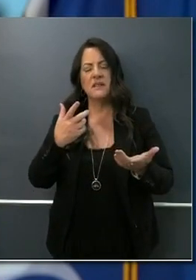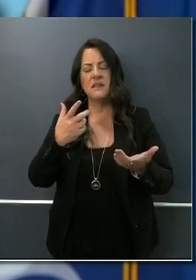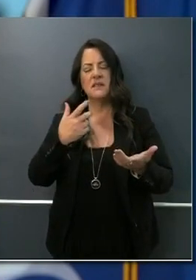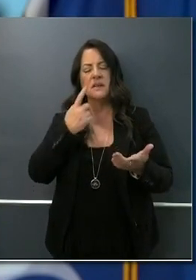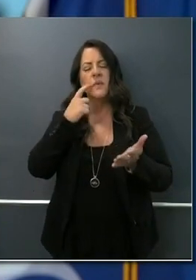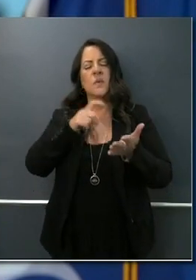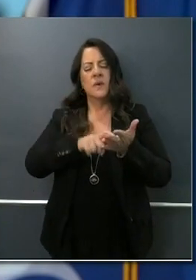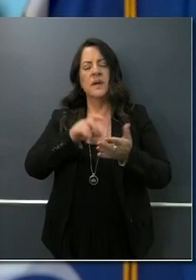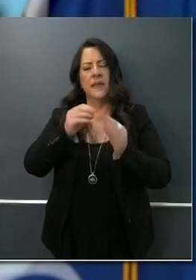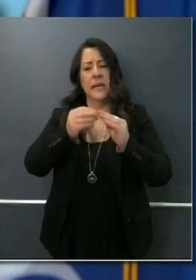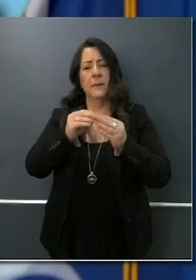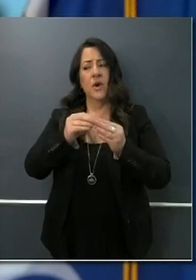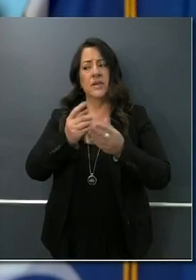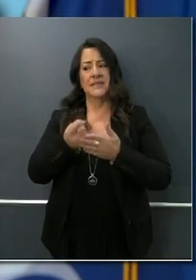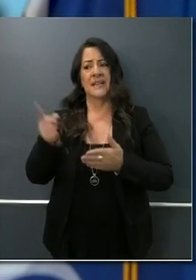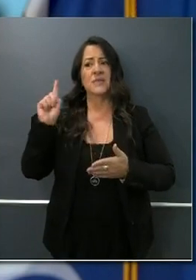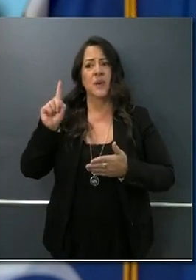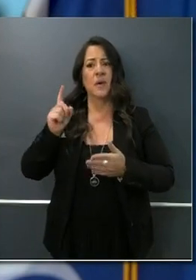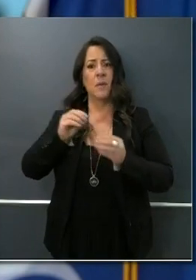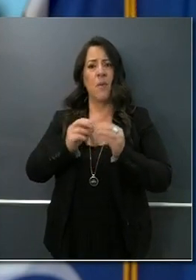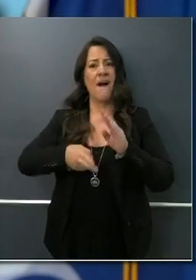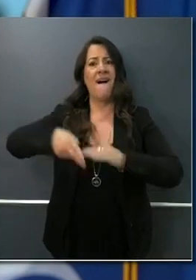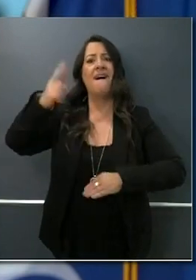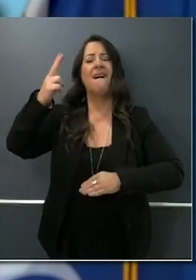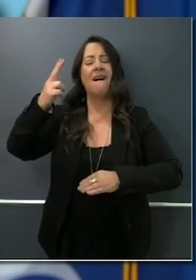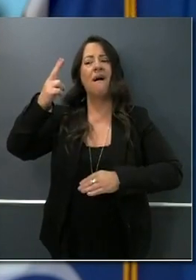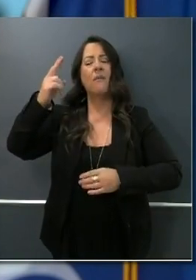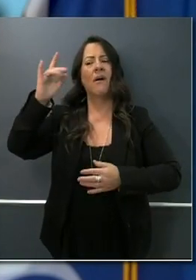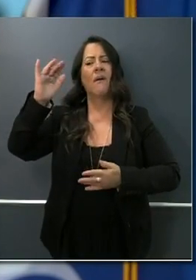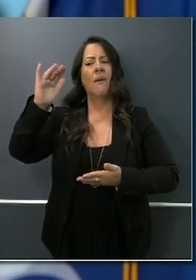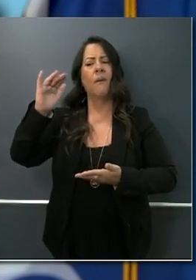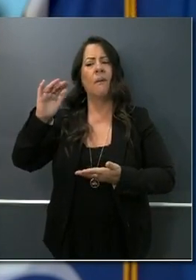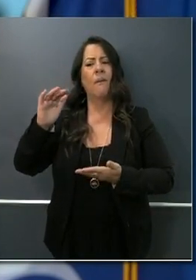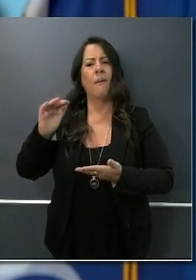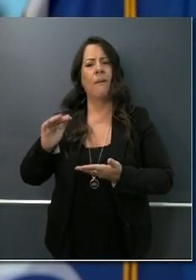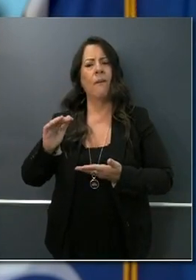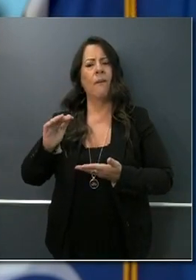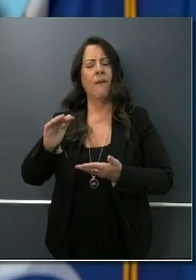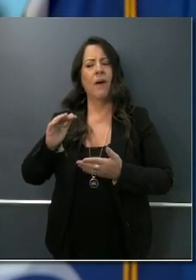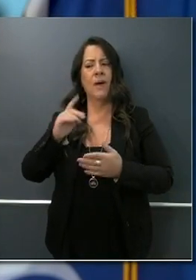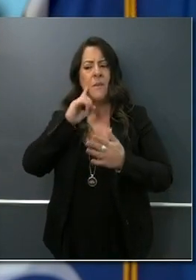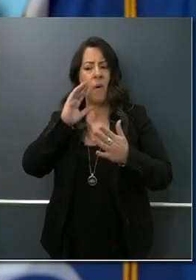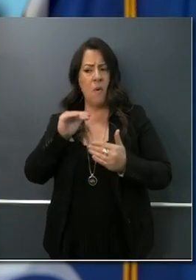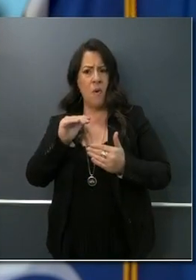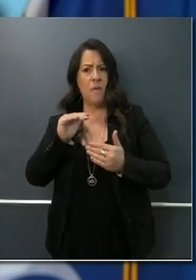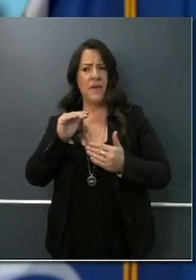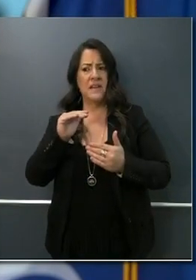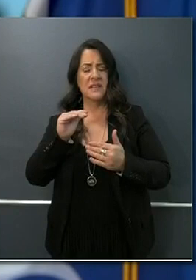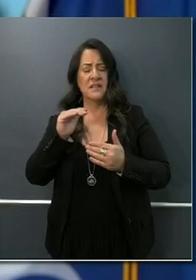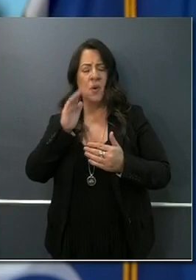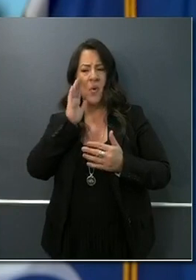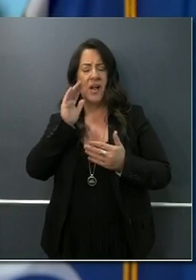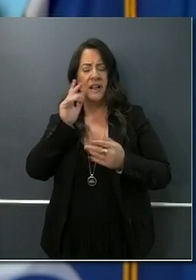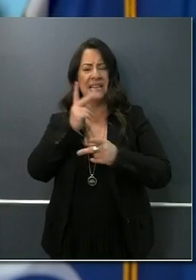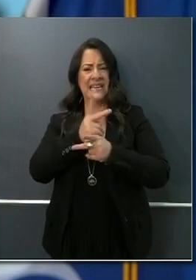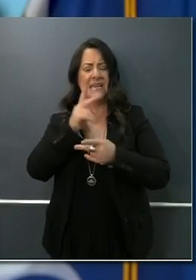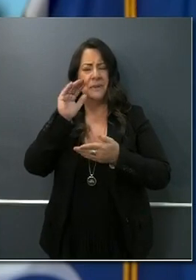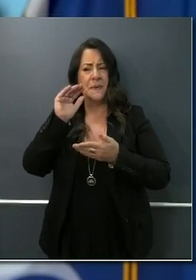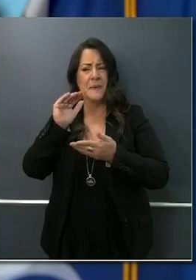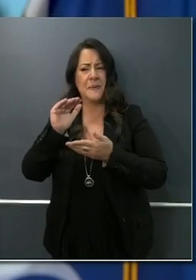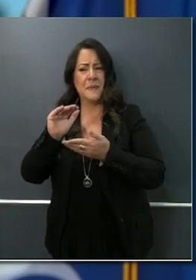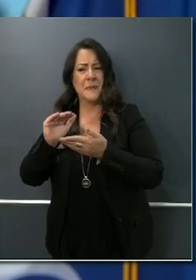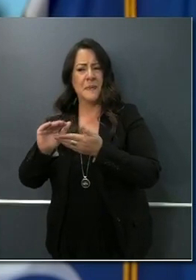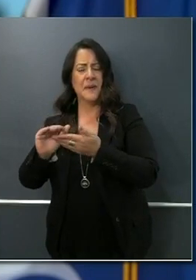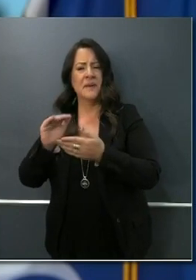that peak into last week. We'll see where it goes in the next few days. Always a point of caution, lagging indicator,